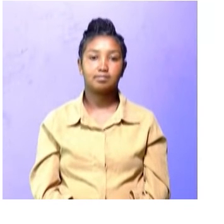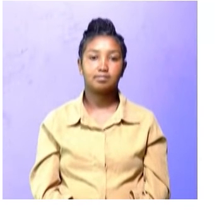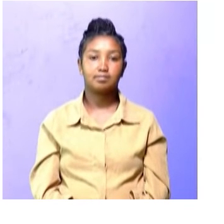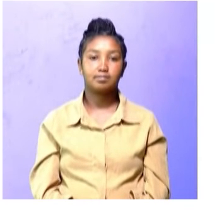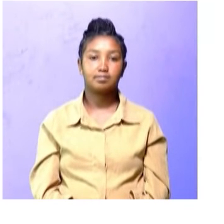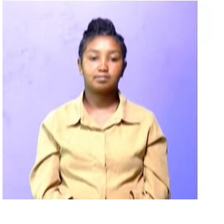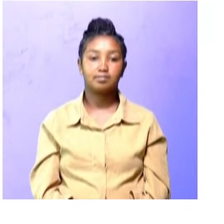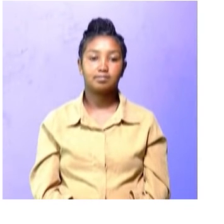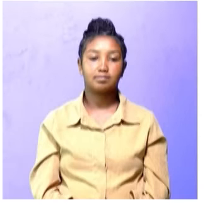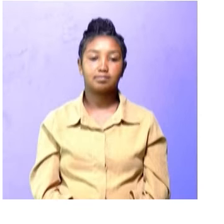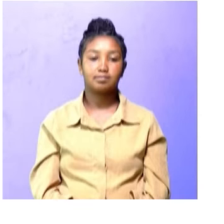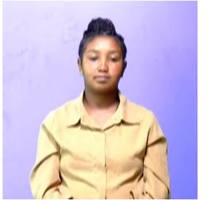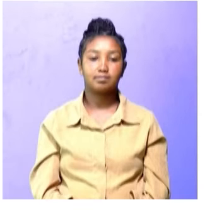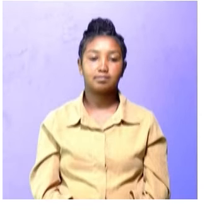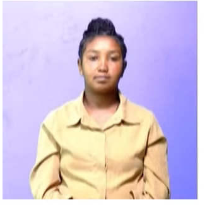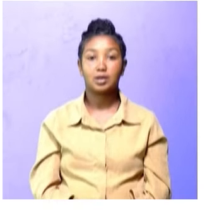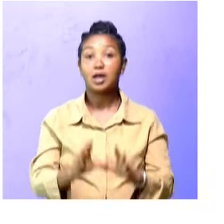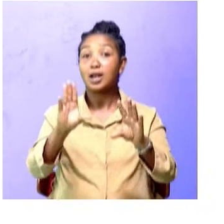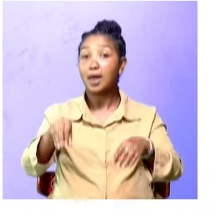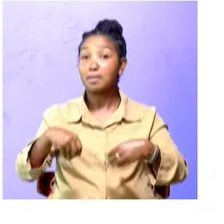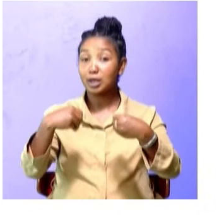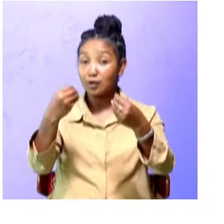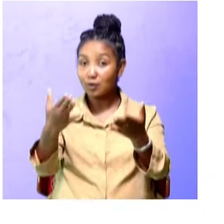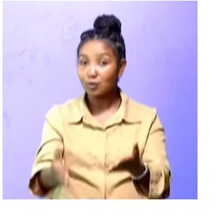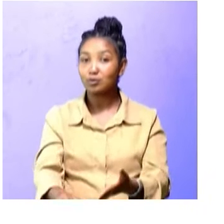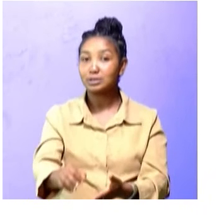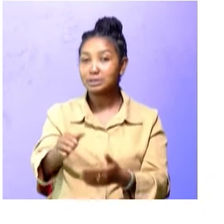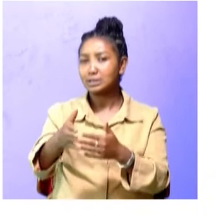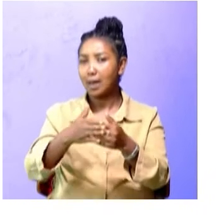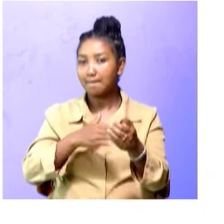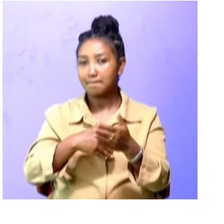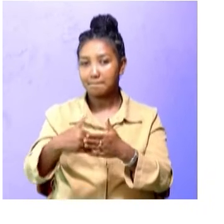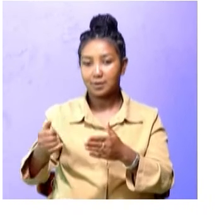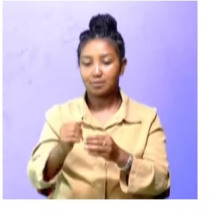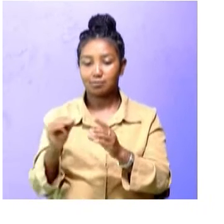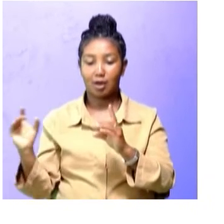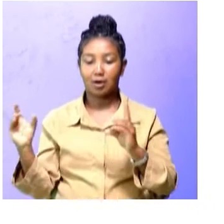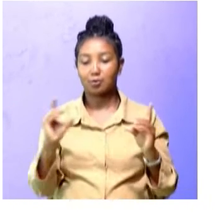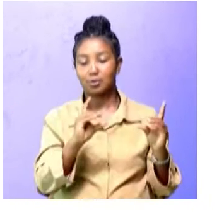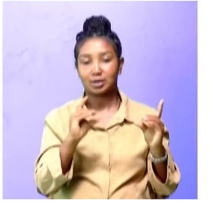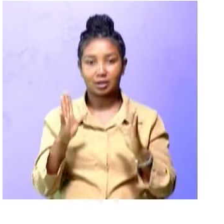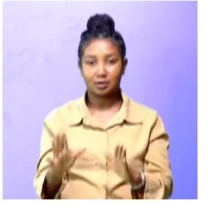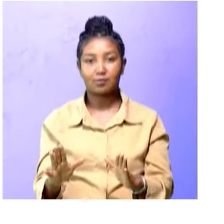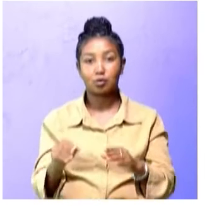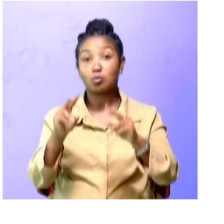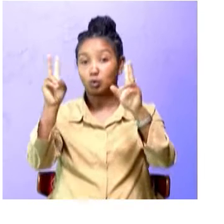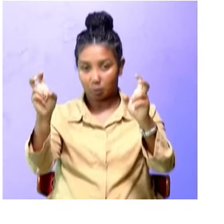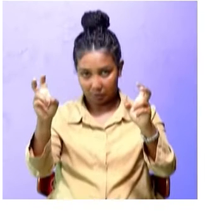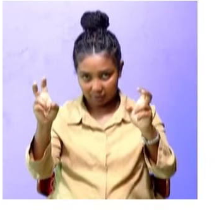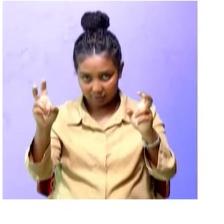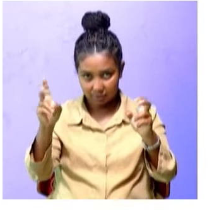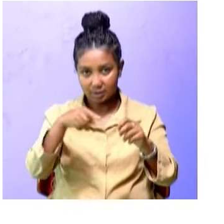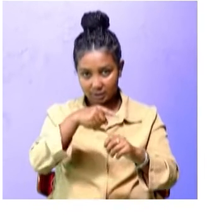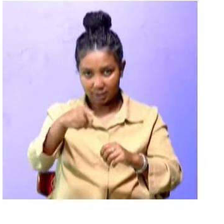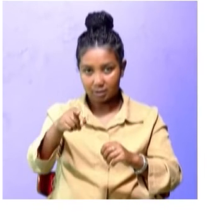All right. Let me give you simple argumentative topics, then you